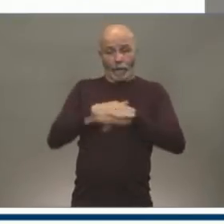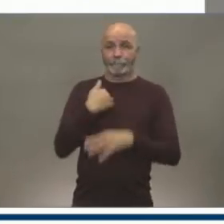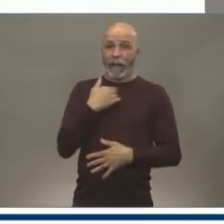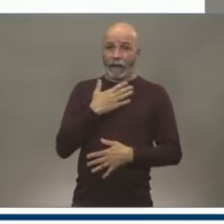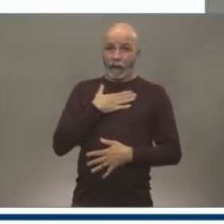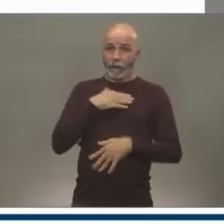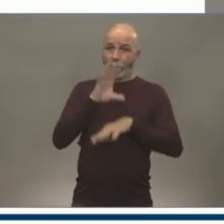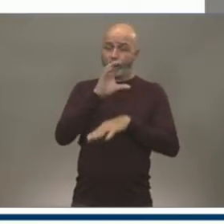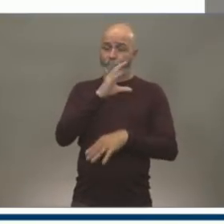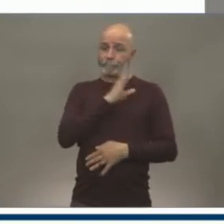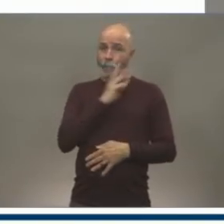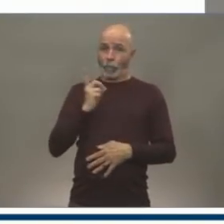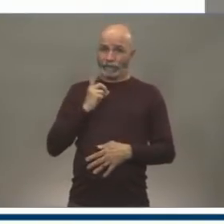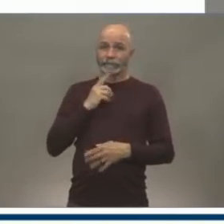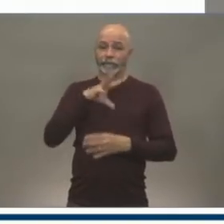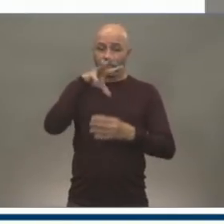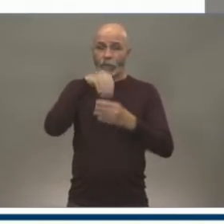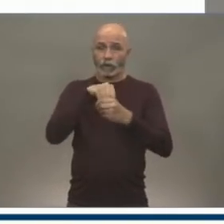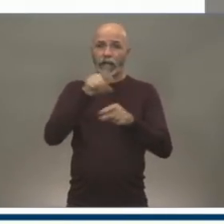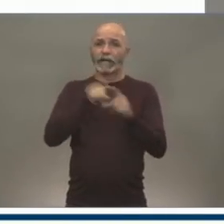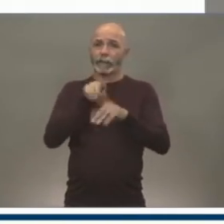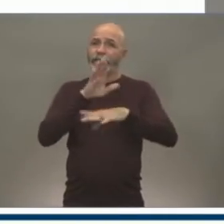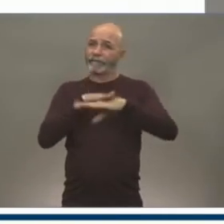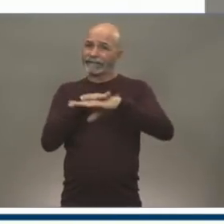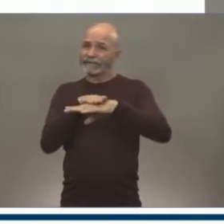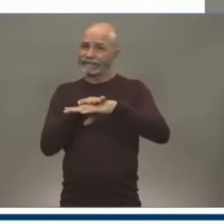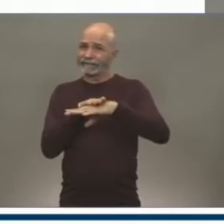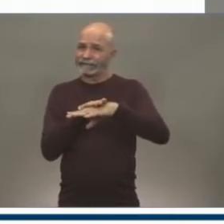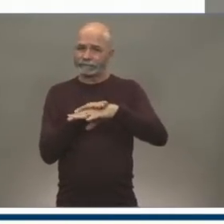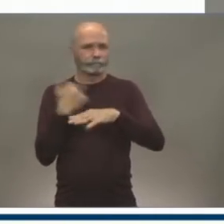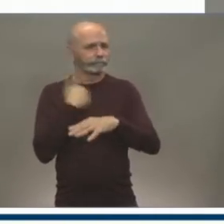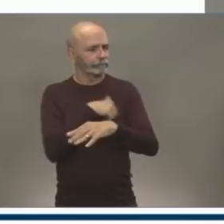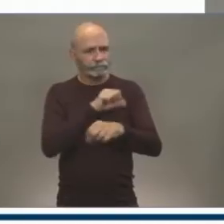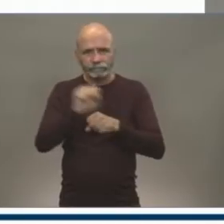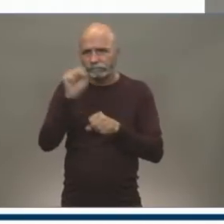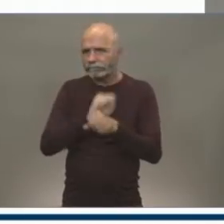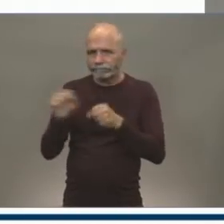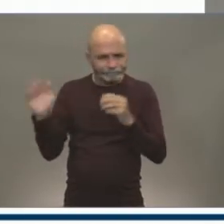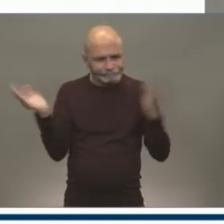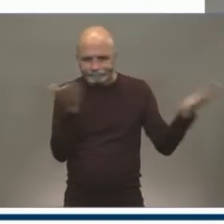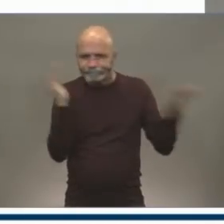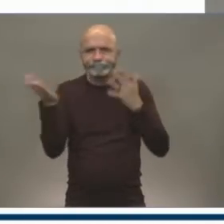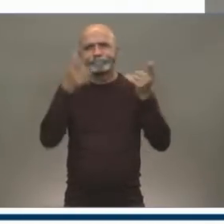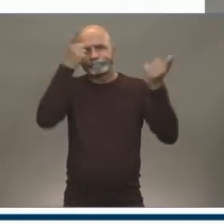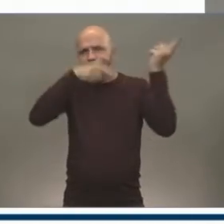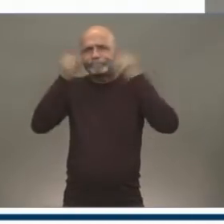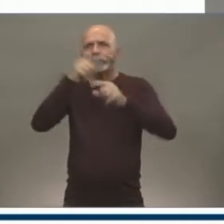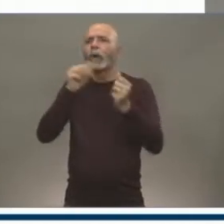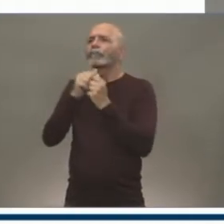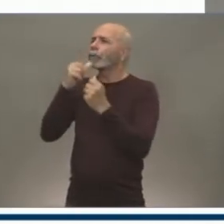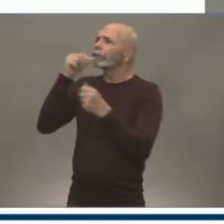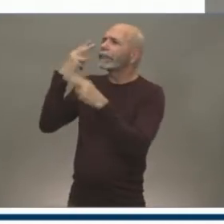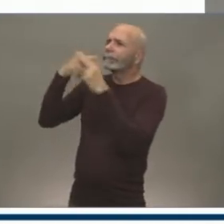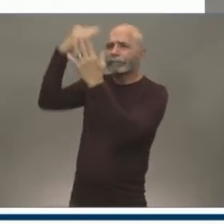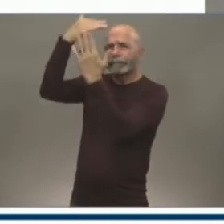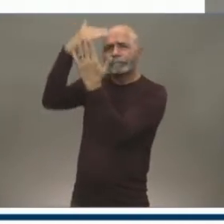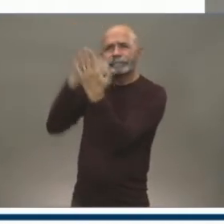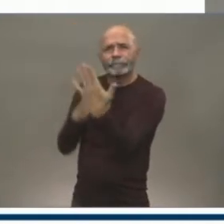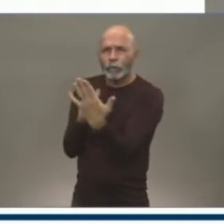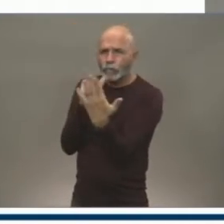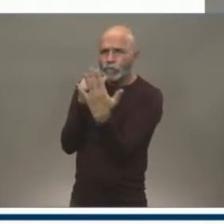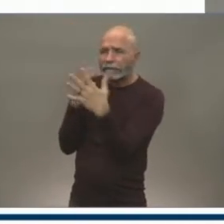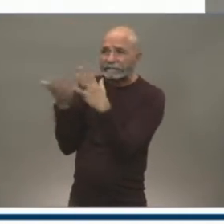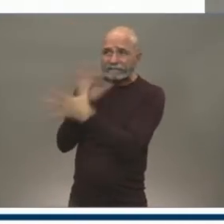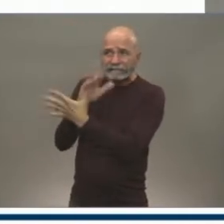The National Advisory Committee is doing work, and they've identified a list of priority groups. They're now doing further work